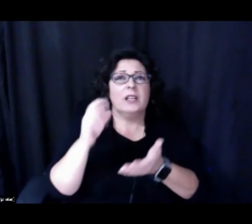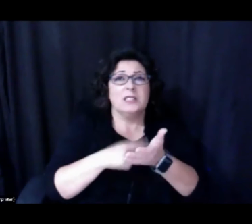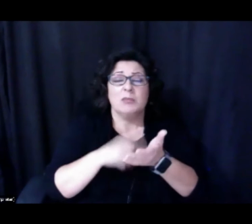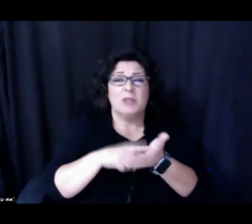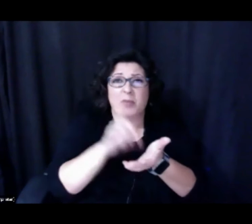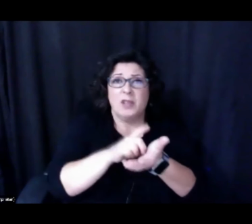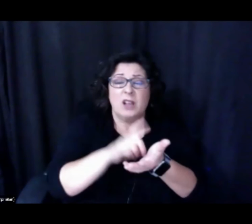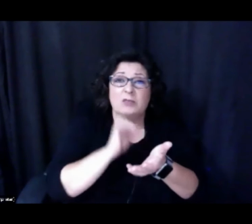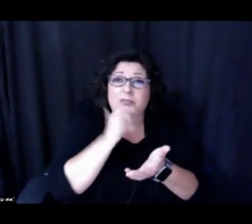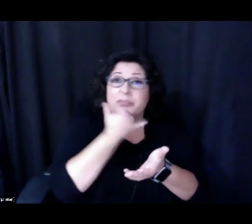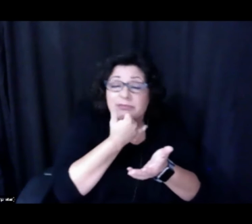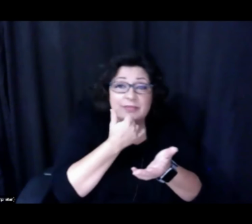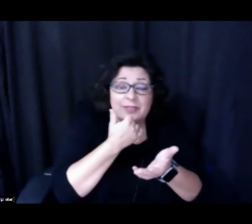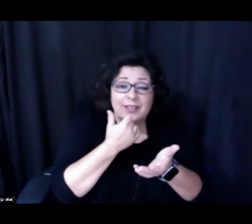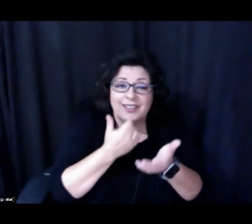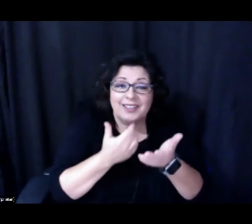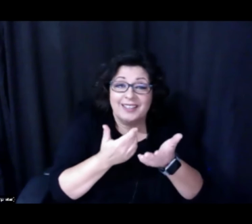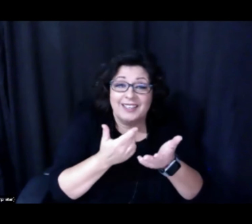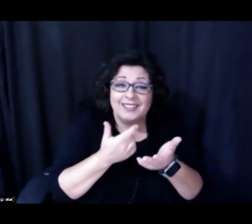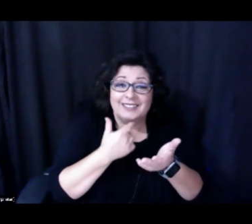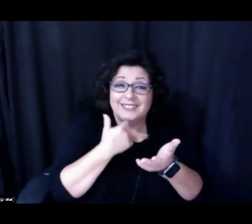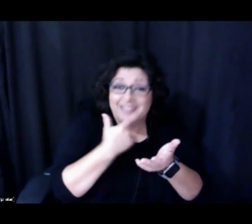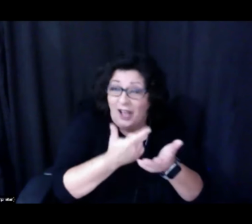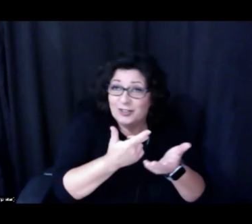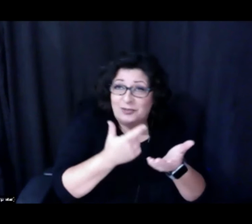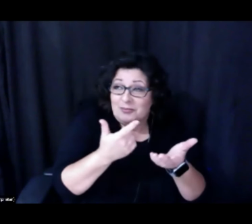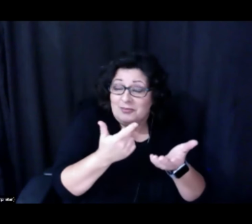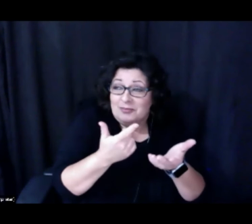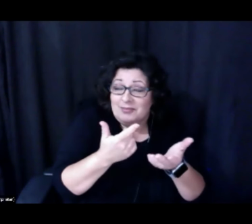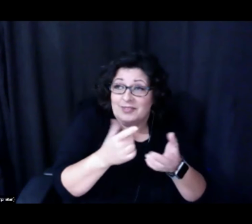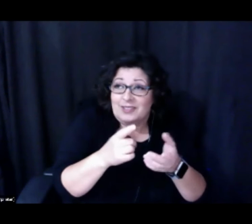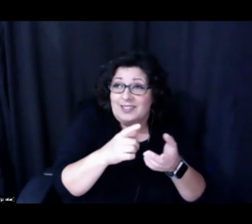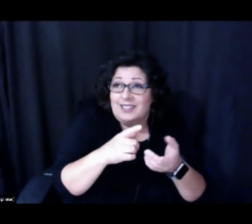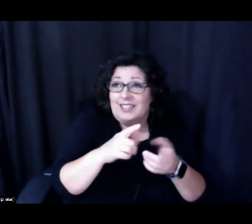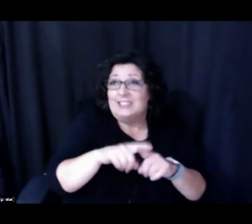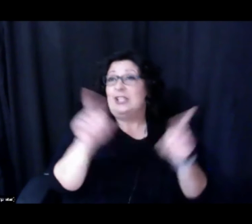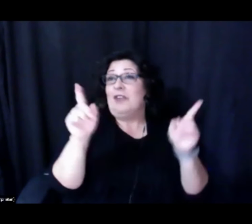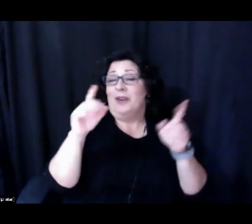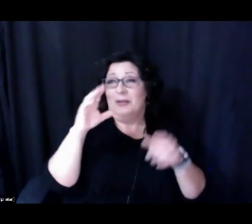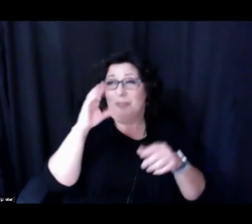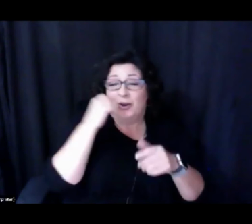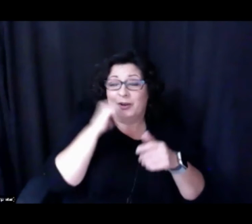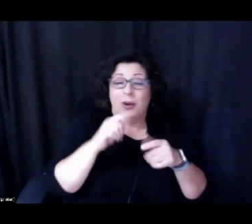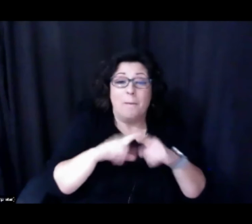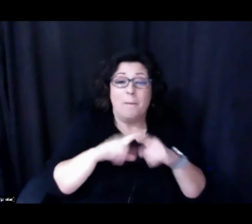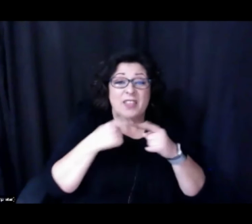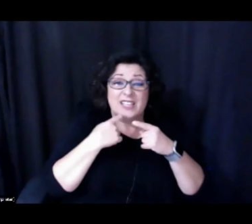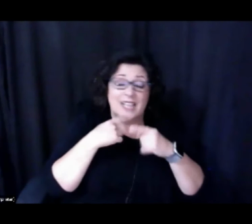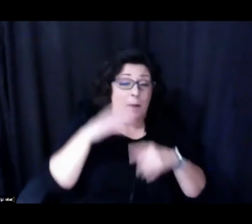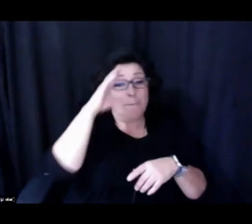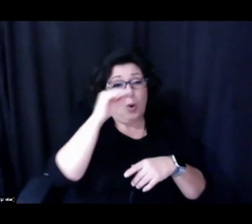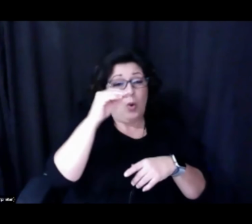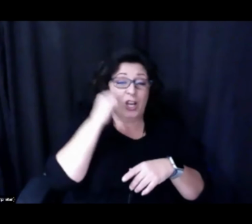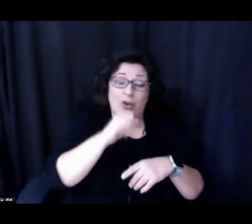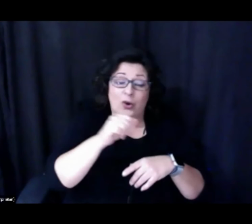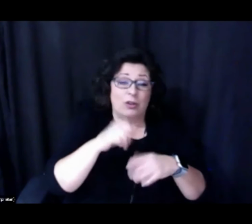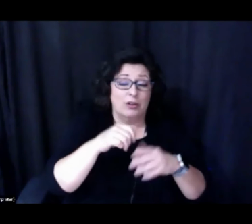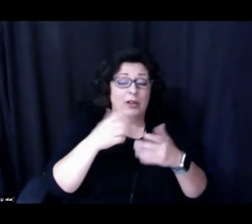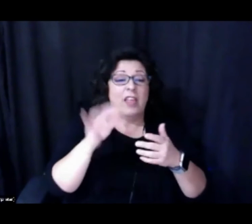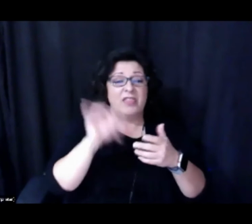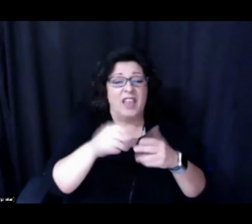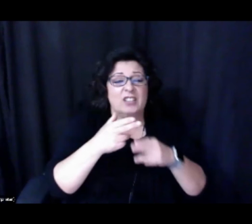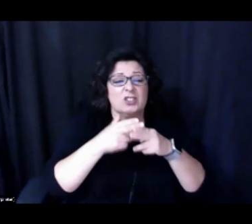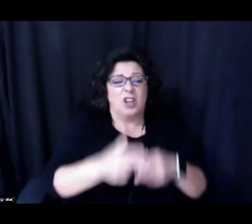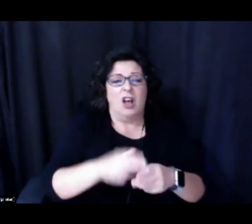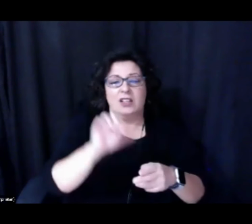doctor misdiagnoses people, right? But when a baby's born and it's announced that they're a boy or a girl, this is called the